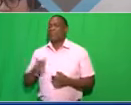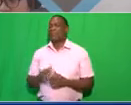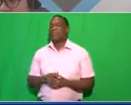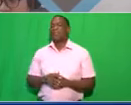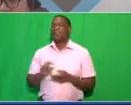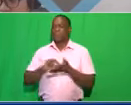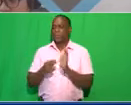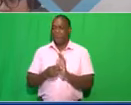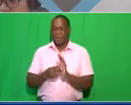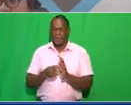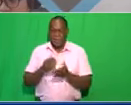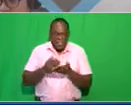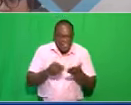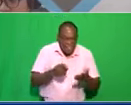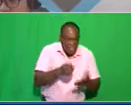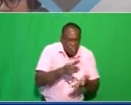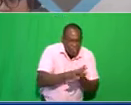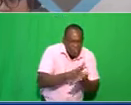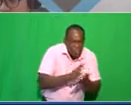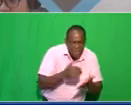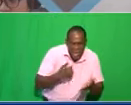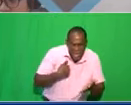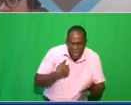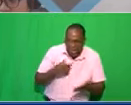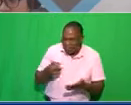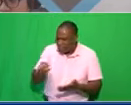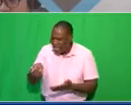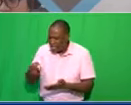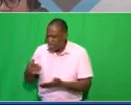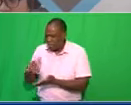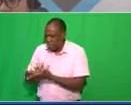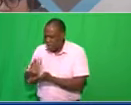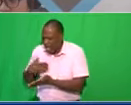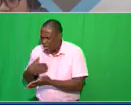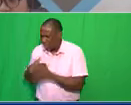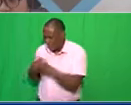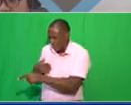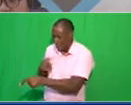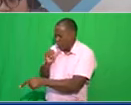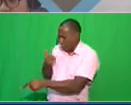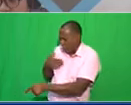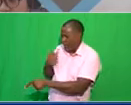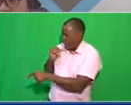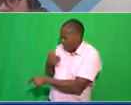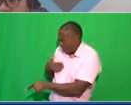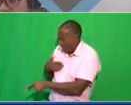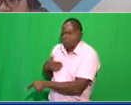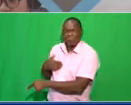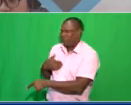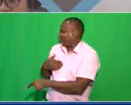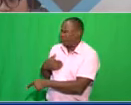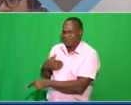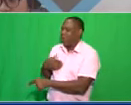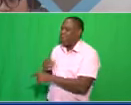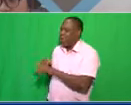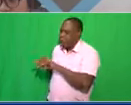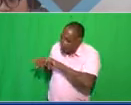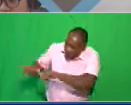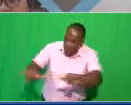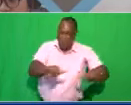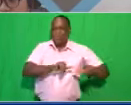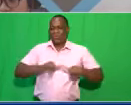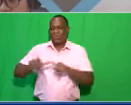disparity over time will be eliminated because access to resources would have to be made for all schools. And you will have